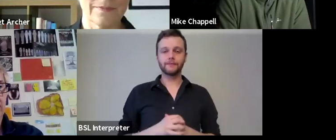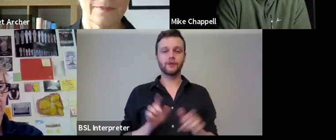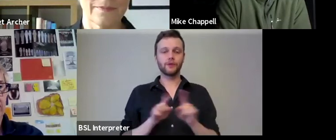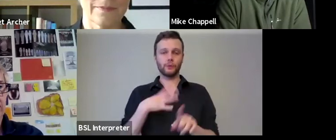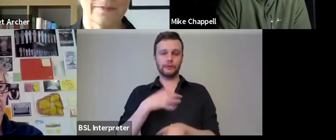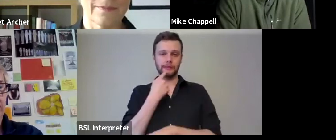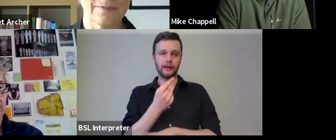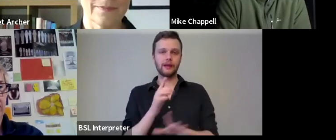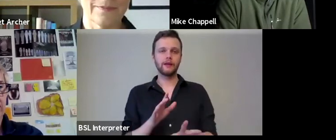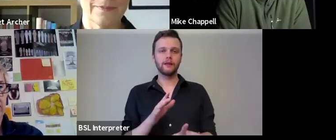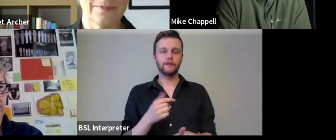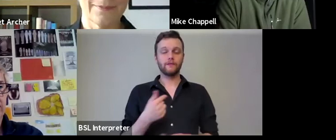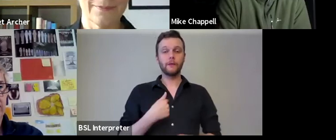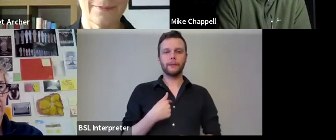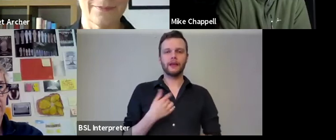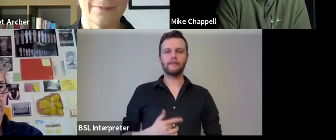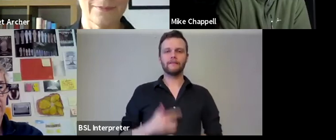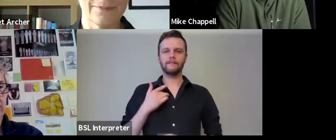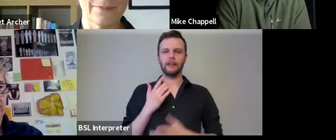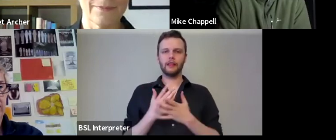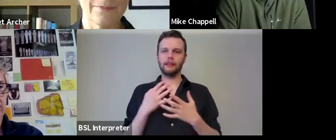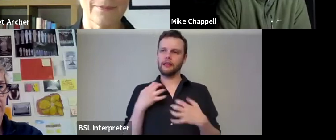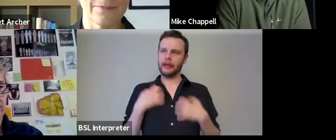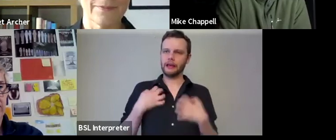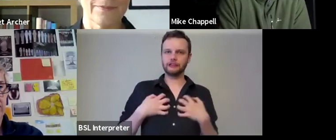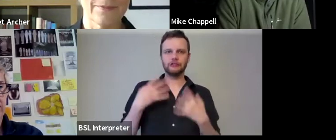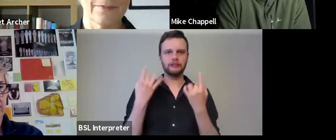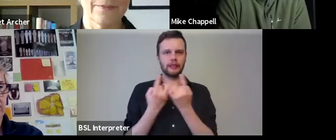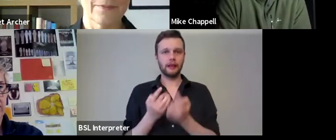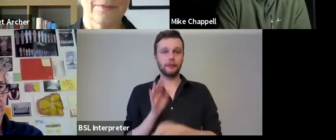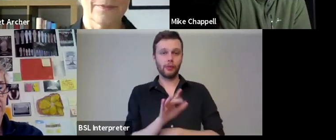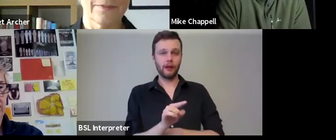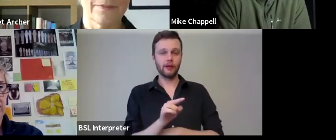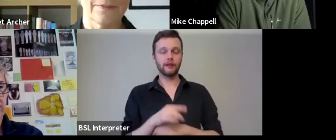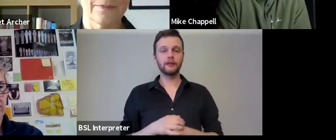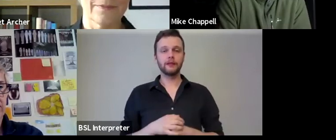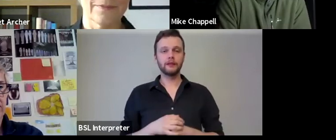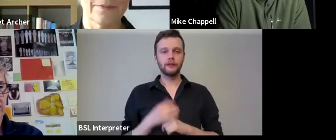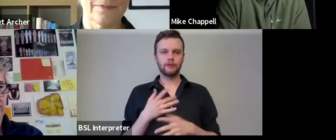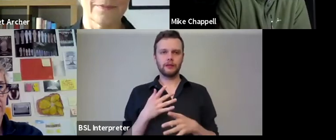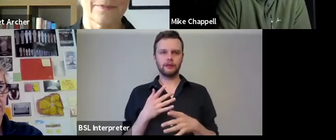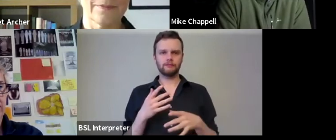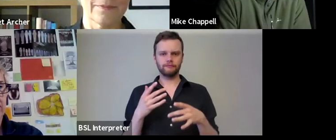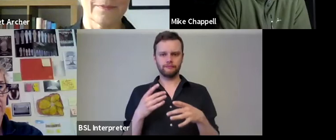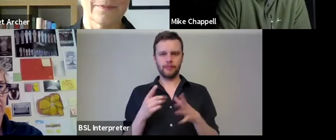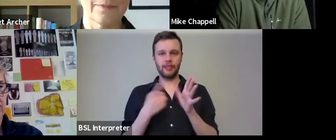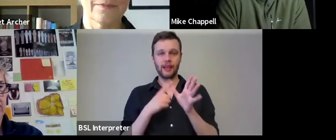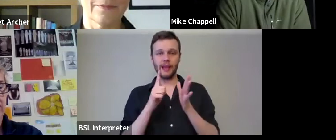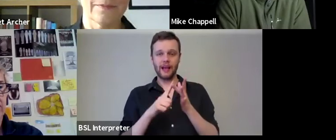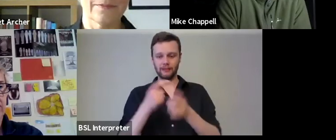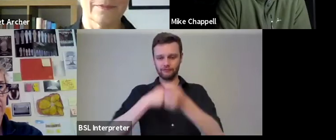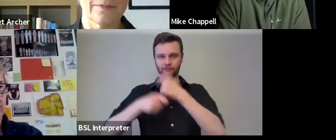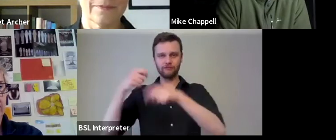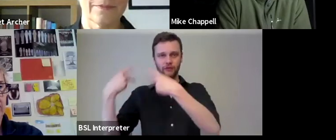me, the most interesting thing about that was the choreography, the AI generated choreography that was kind